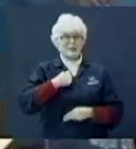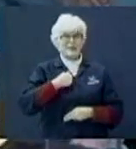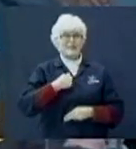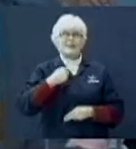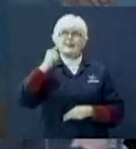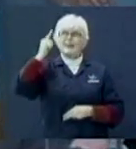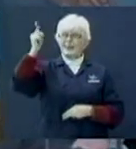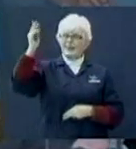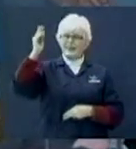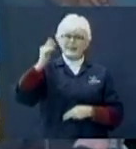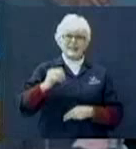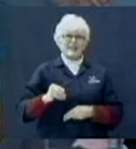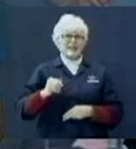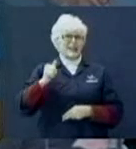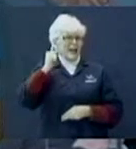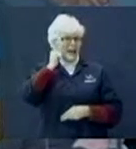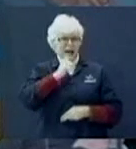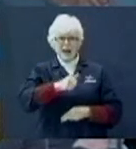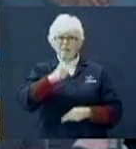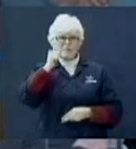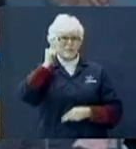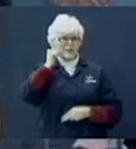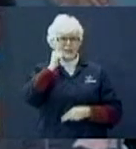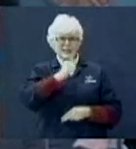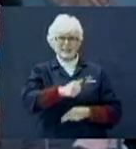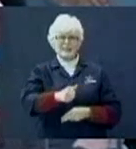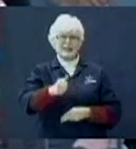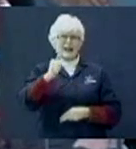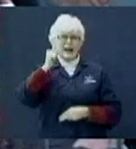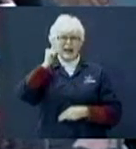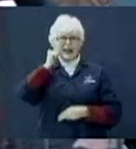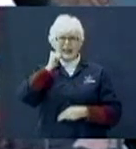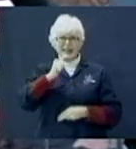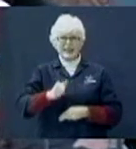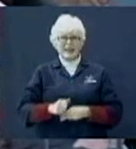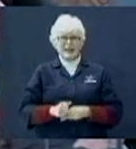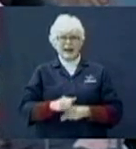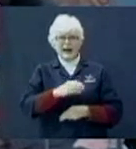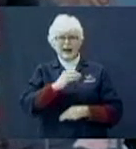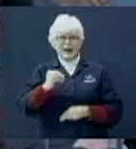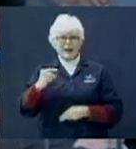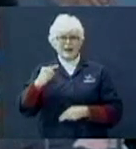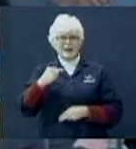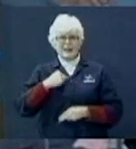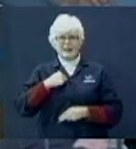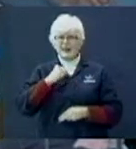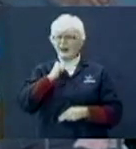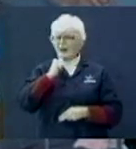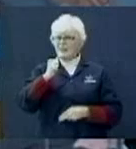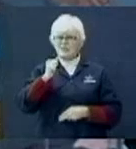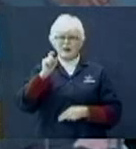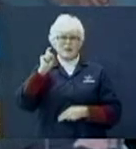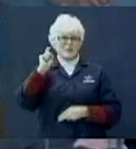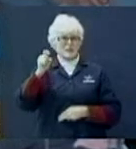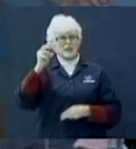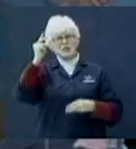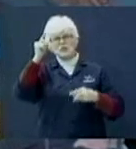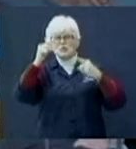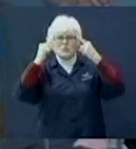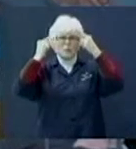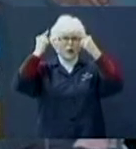and every single day. And I don't have to